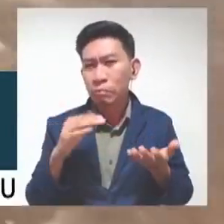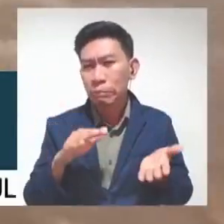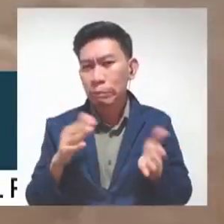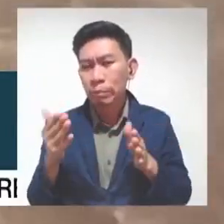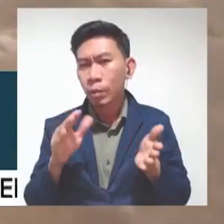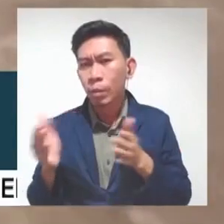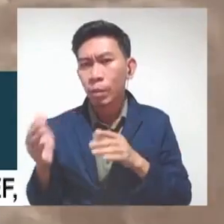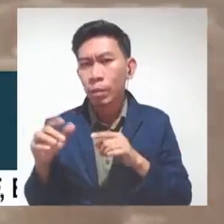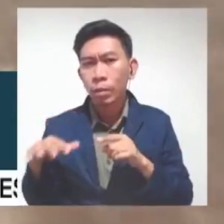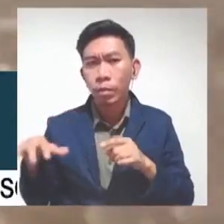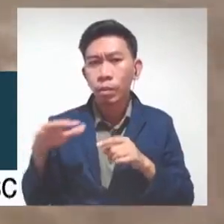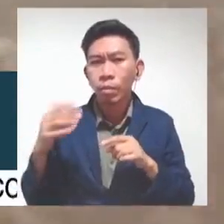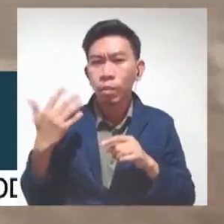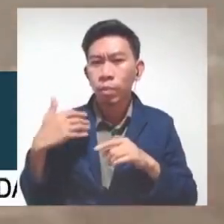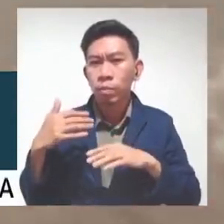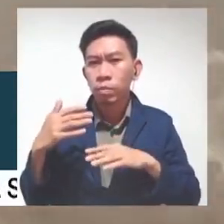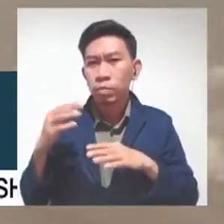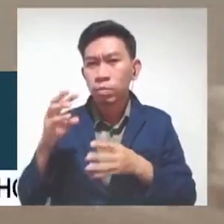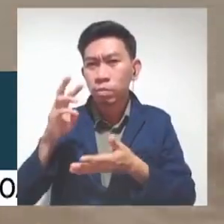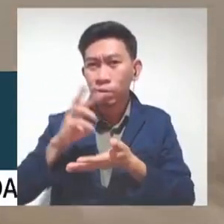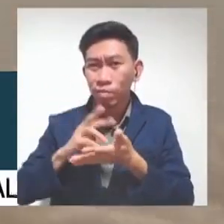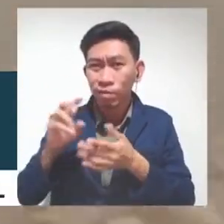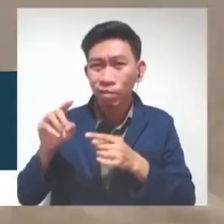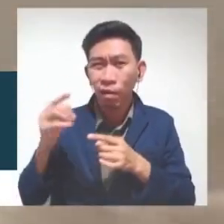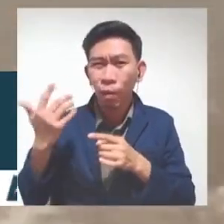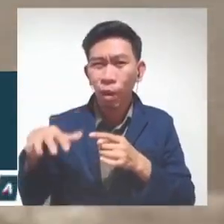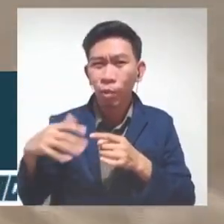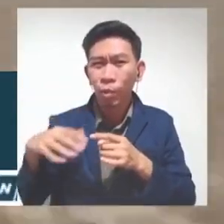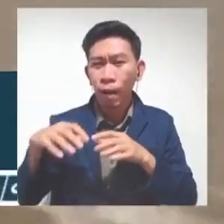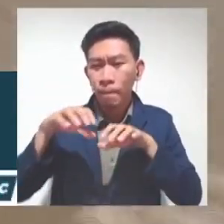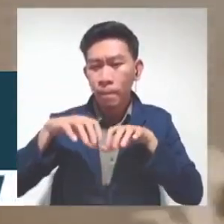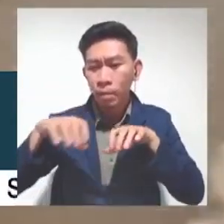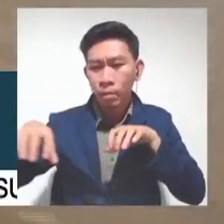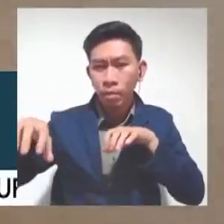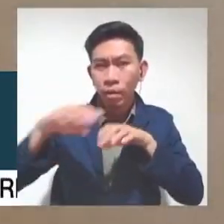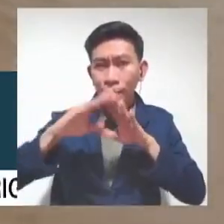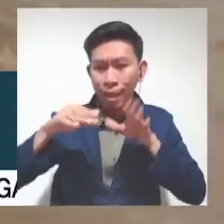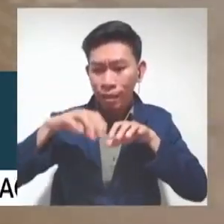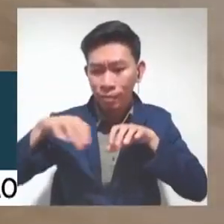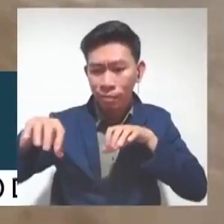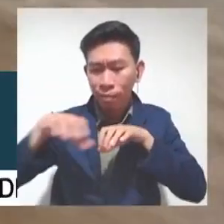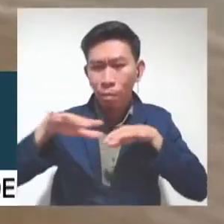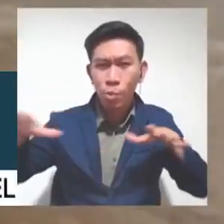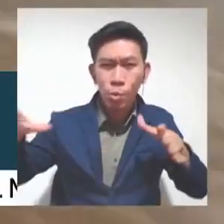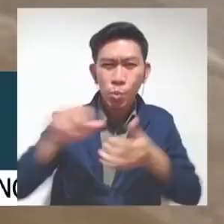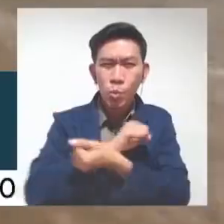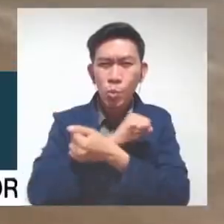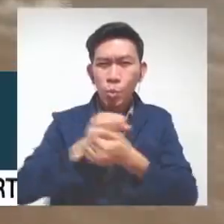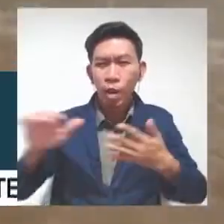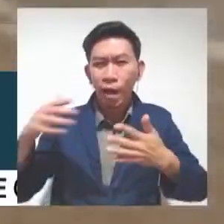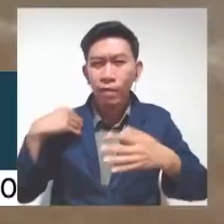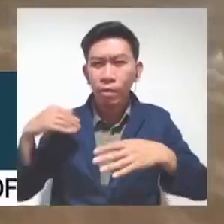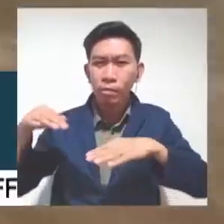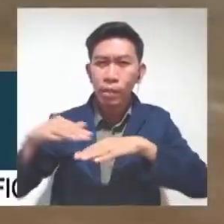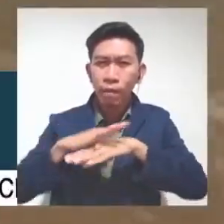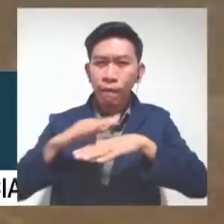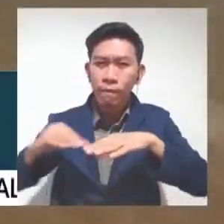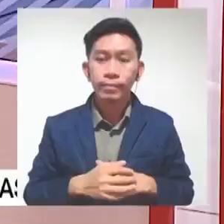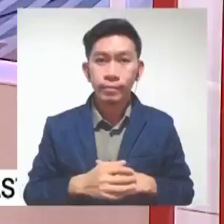sweeping away entire neighborhoods. Many were washed out to sea, and more than 1,000 have already been buried in mass